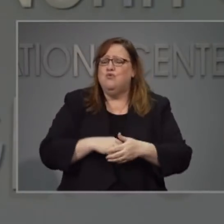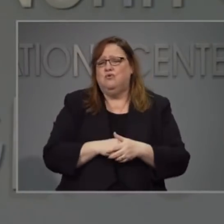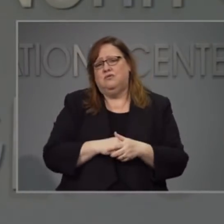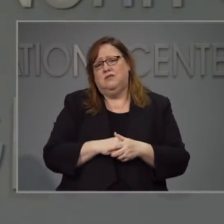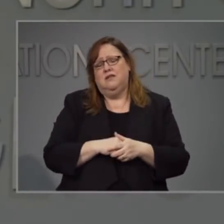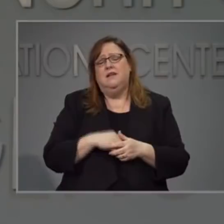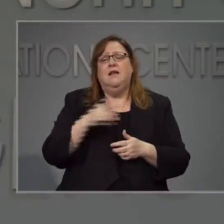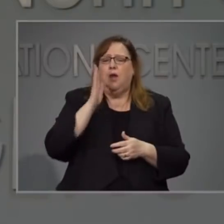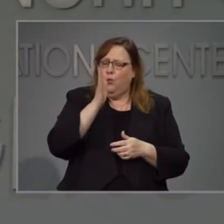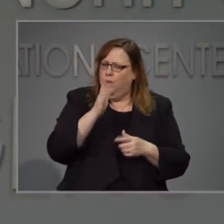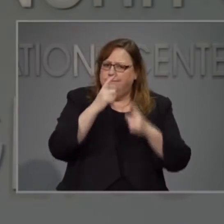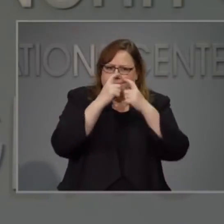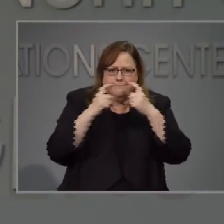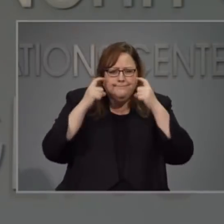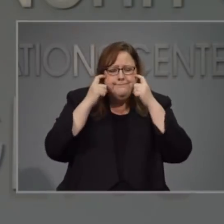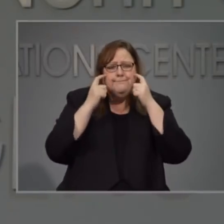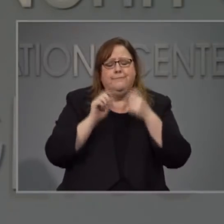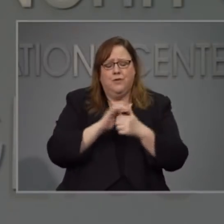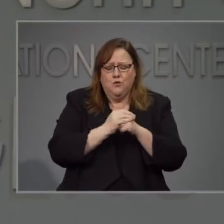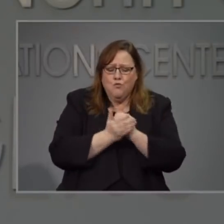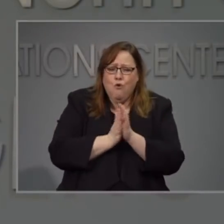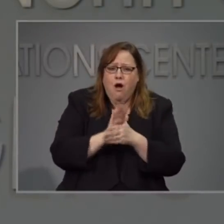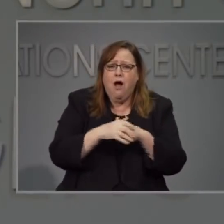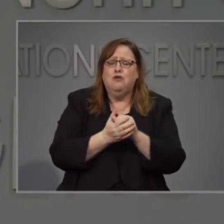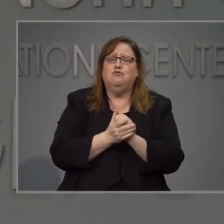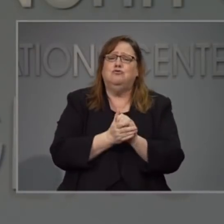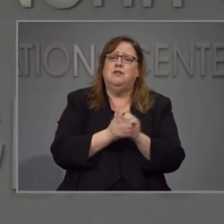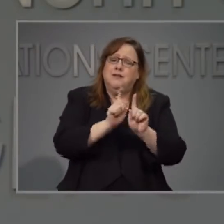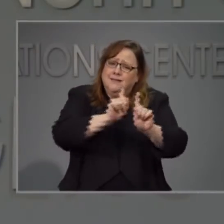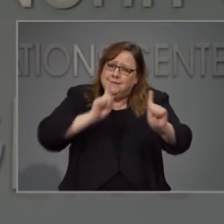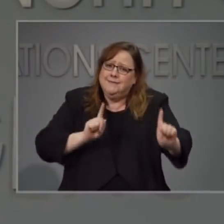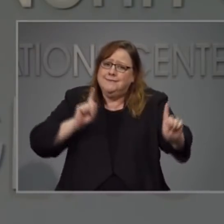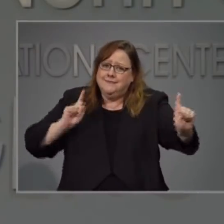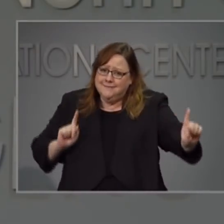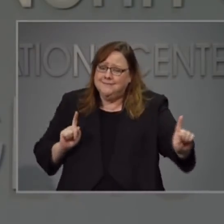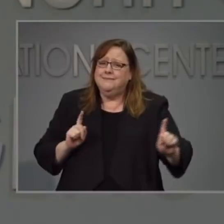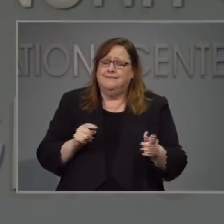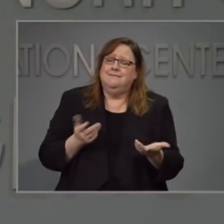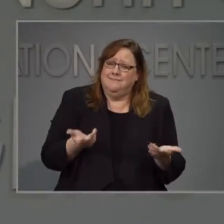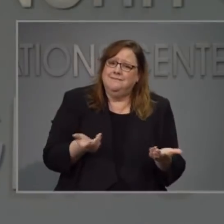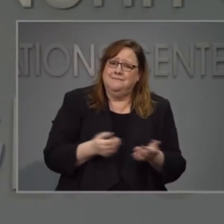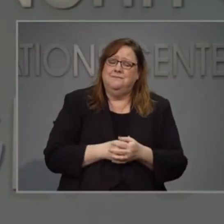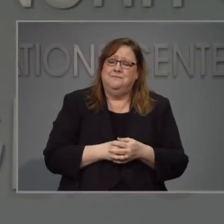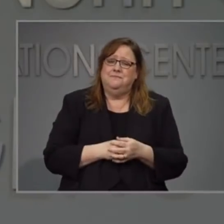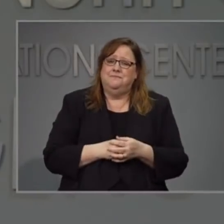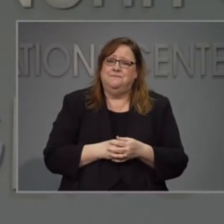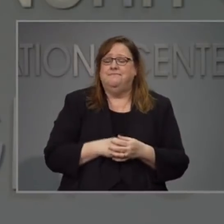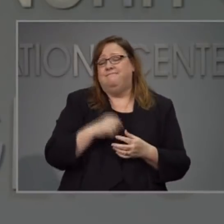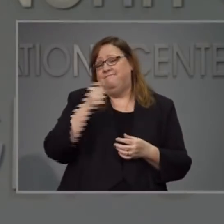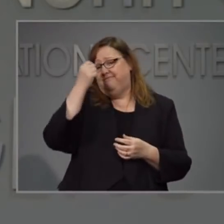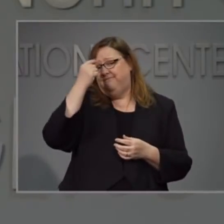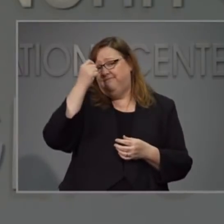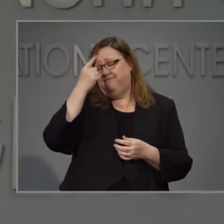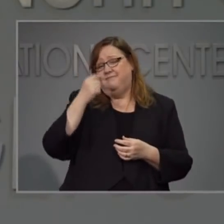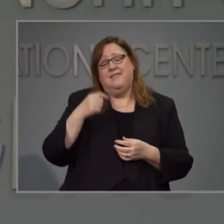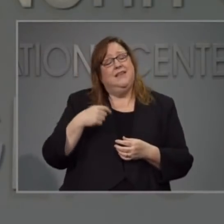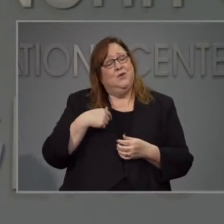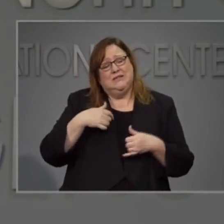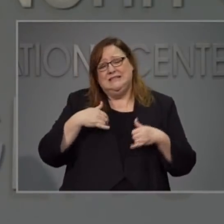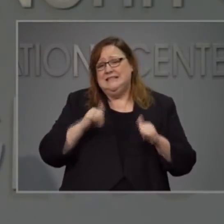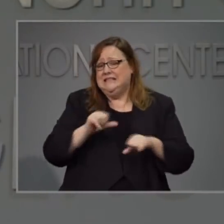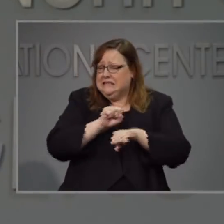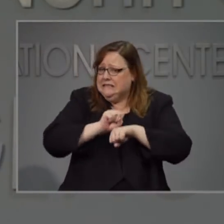wear a cloth face covering and wait 6 feet apart from other people. We've still got some work to do in slowing the spread